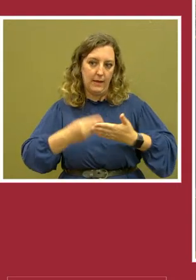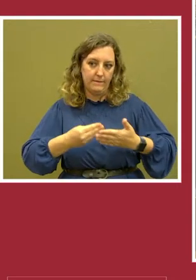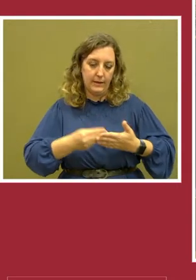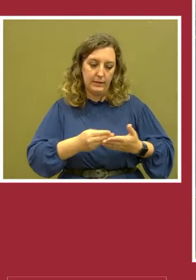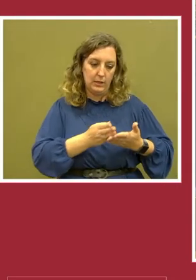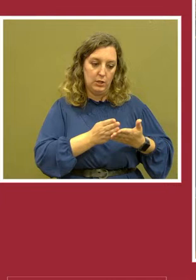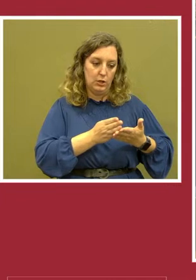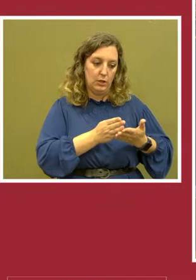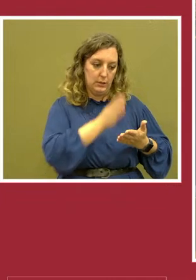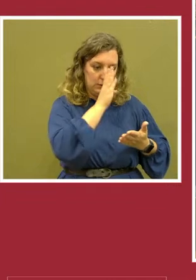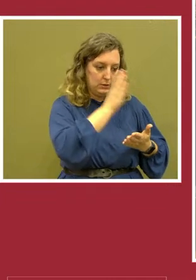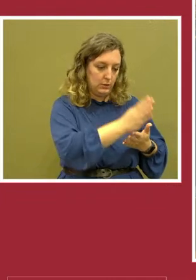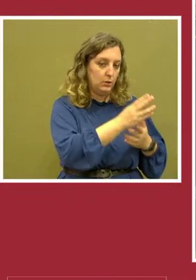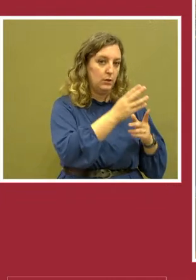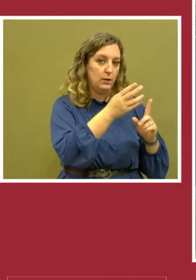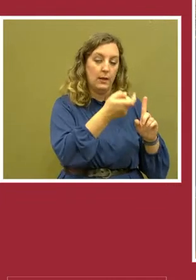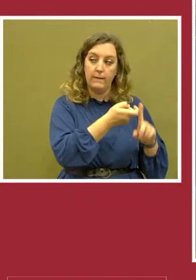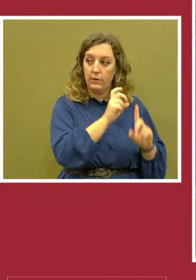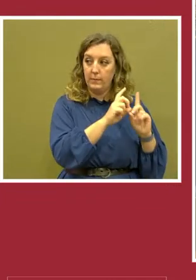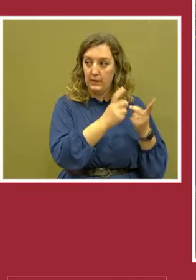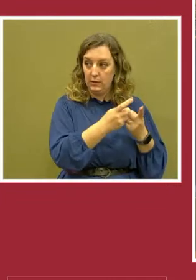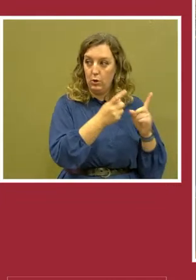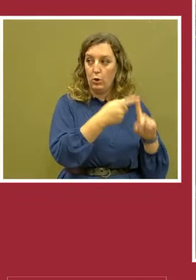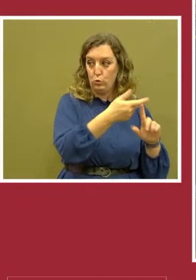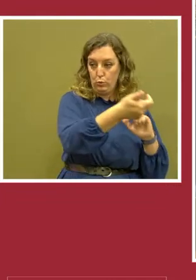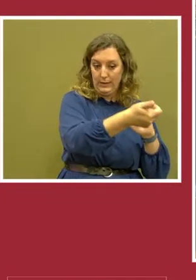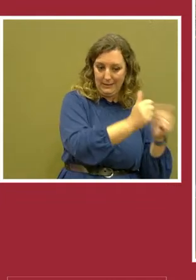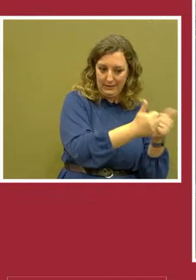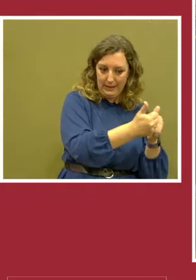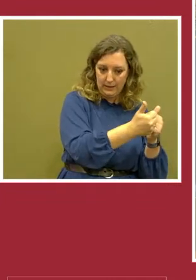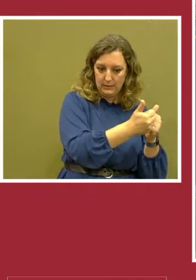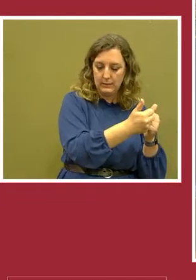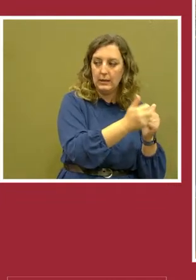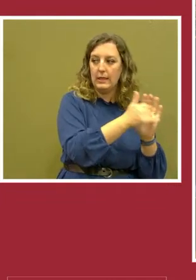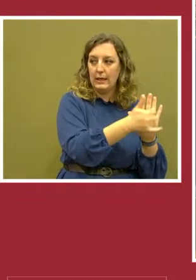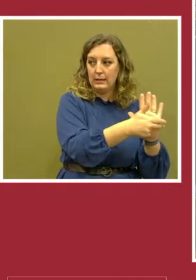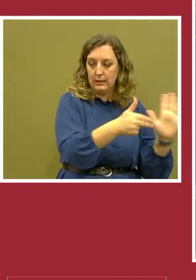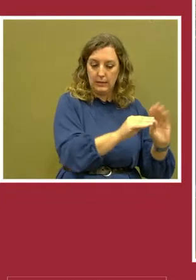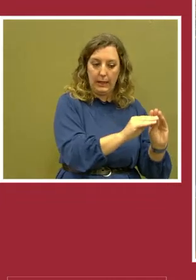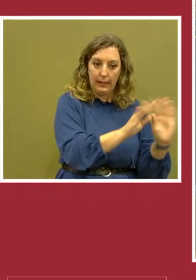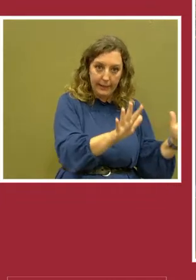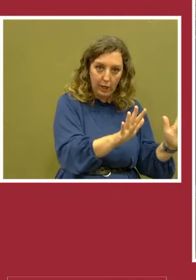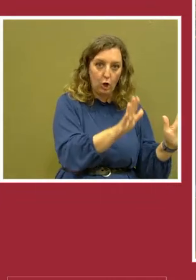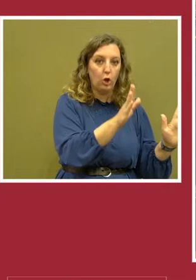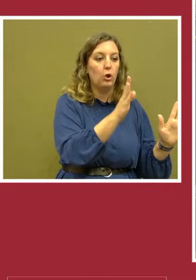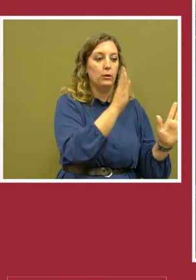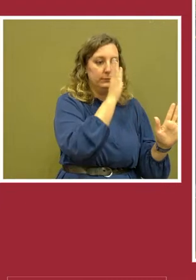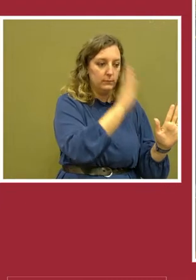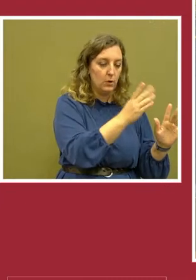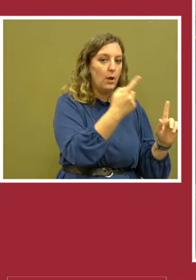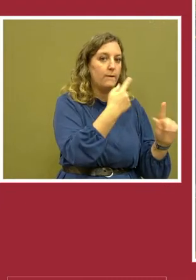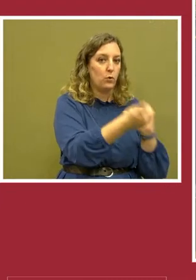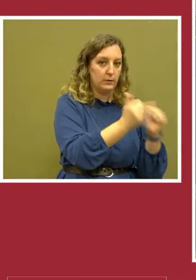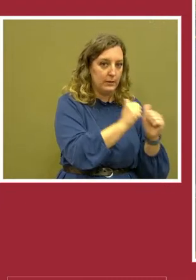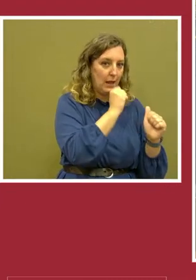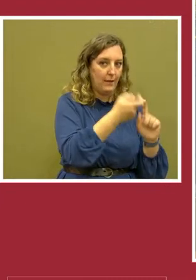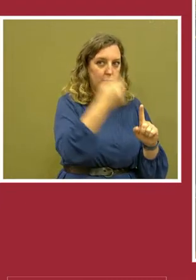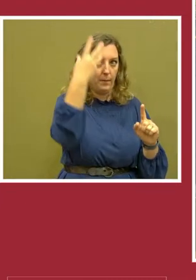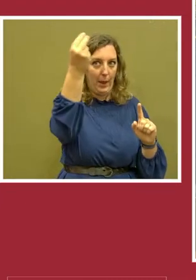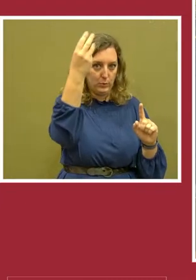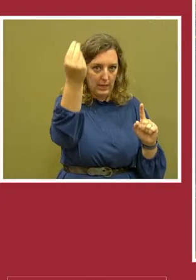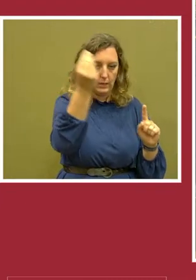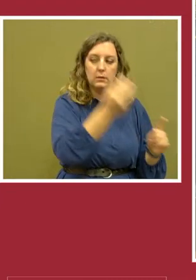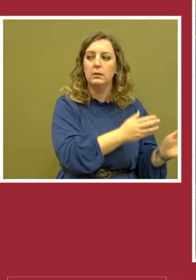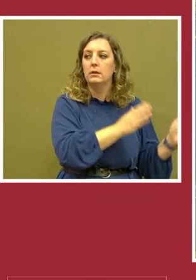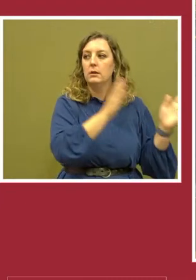is directed specifically from the district towards athletics that is earmarked and clearly articulated that way, that doesn't come from an outside revenue